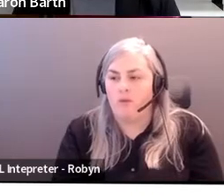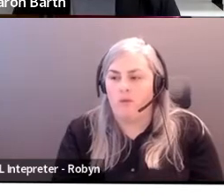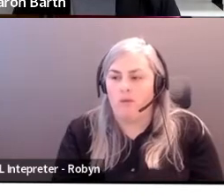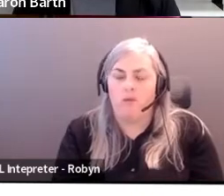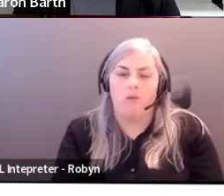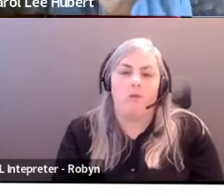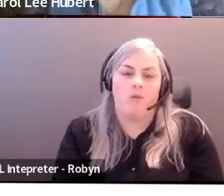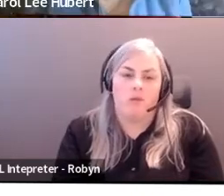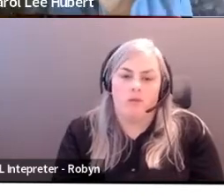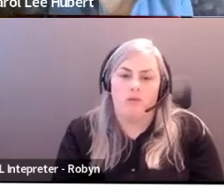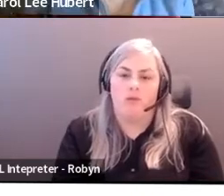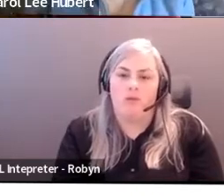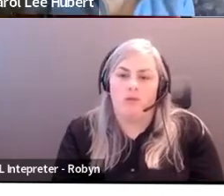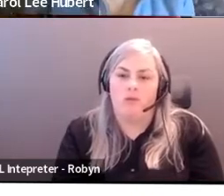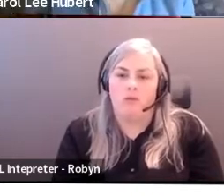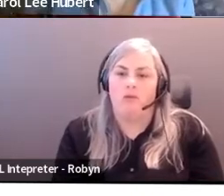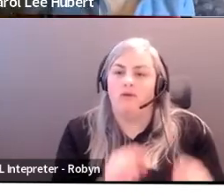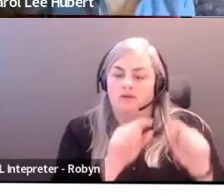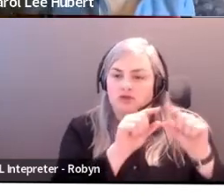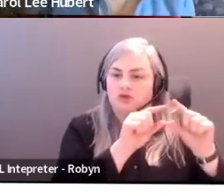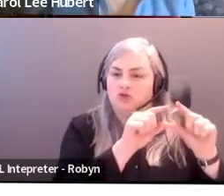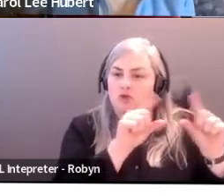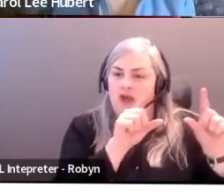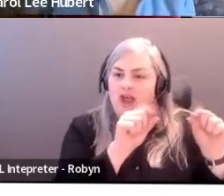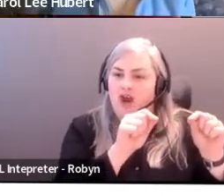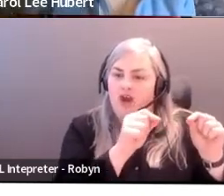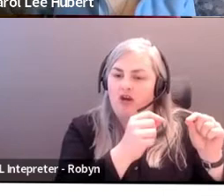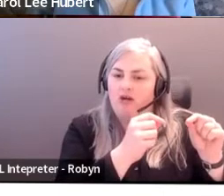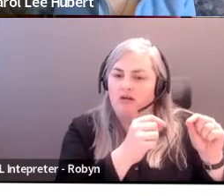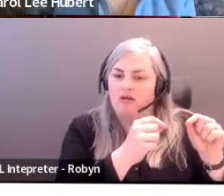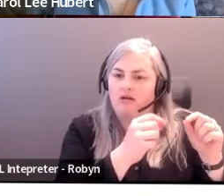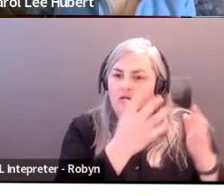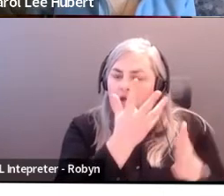The square disappeared. Yeah.